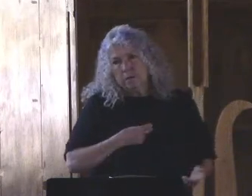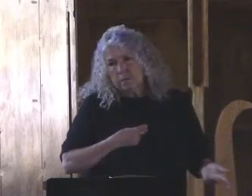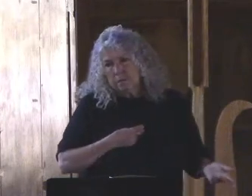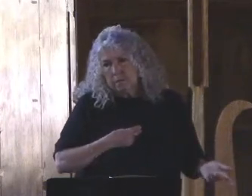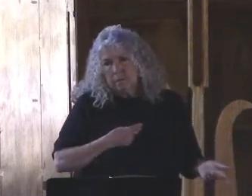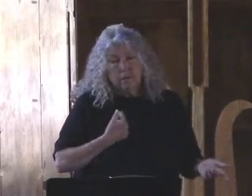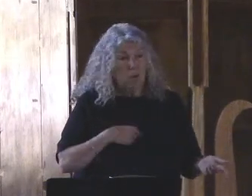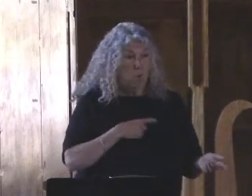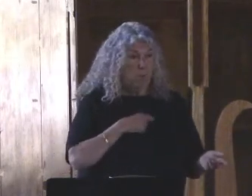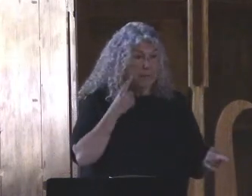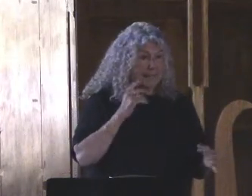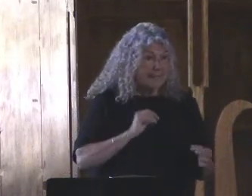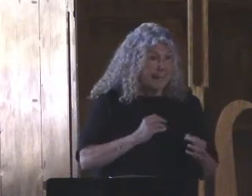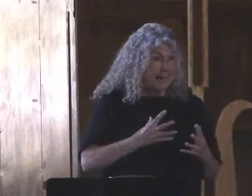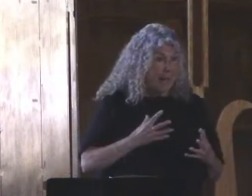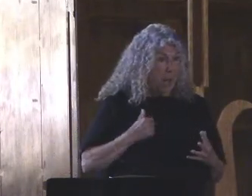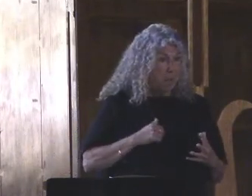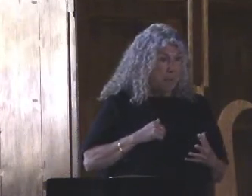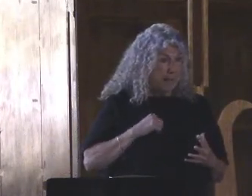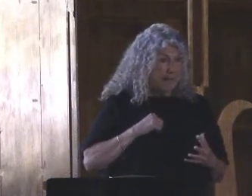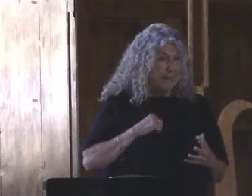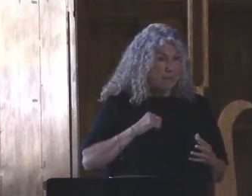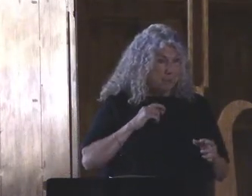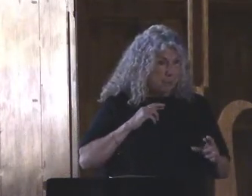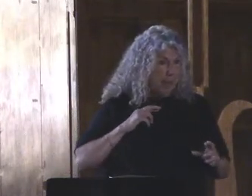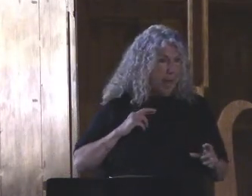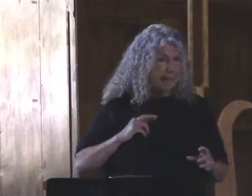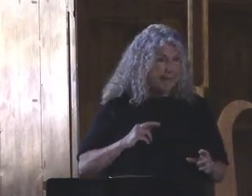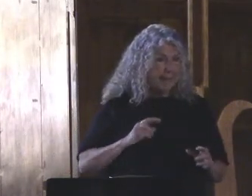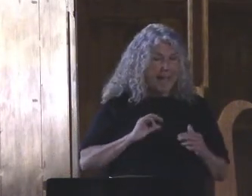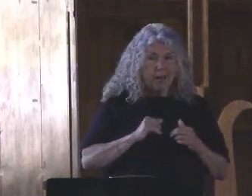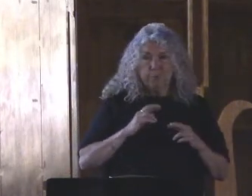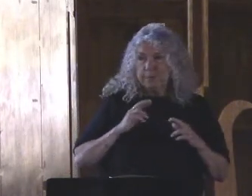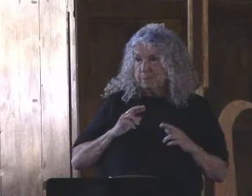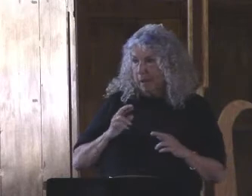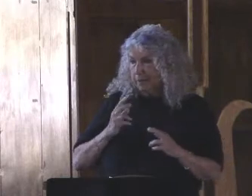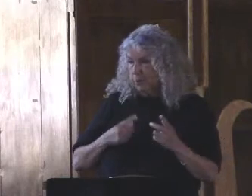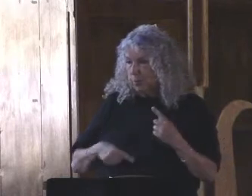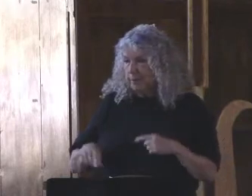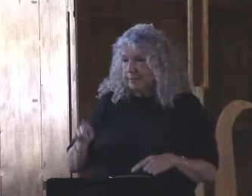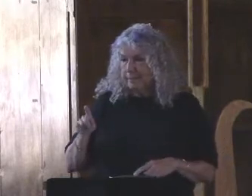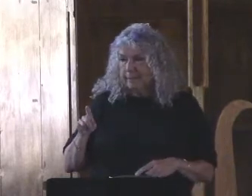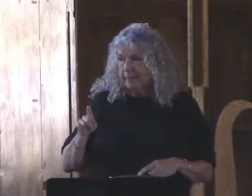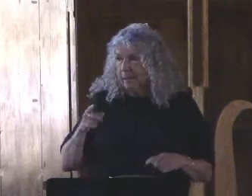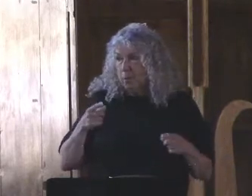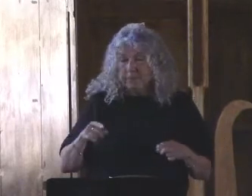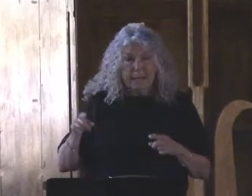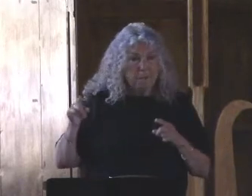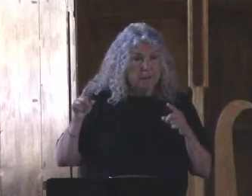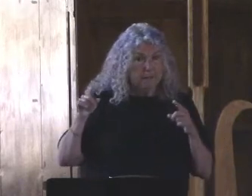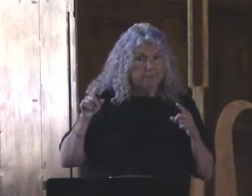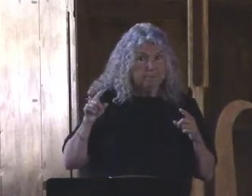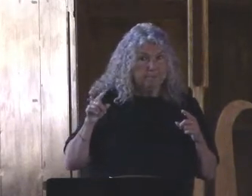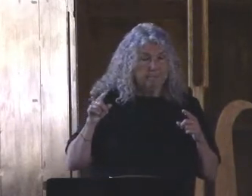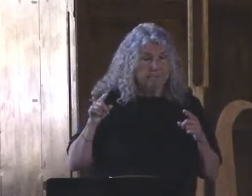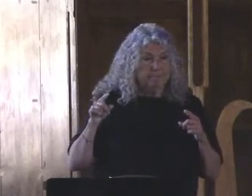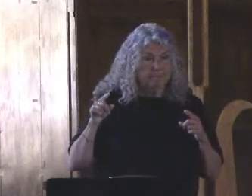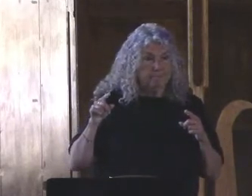So we can decide calmly and not reactively how to respond to what walks past us in life.